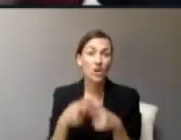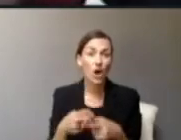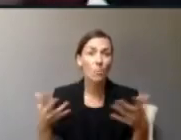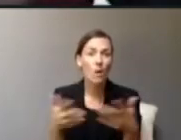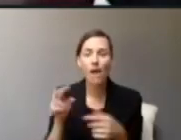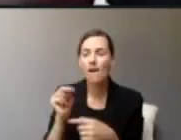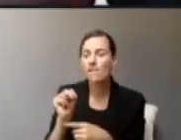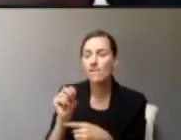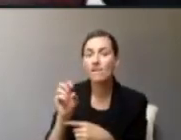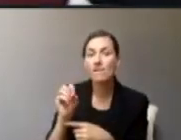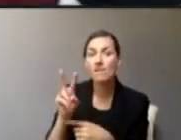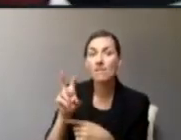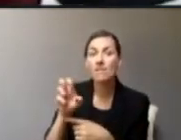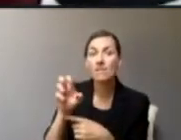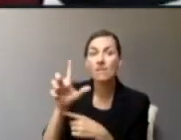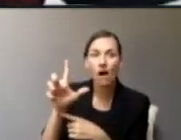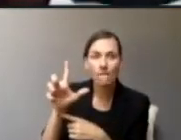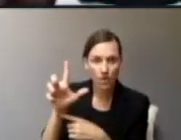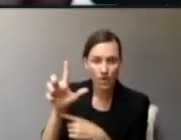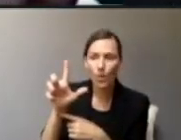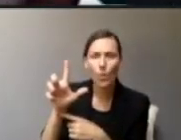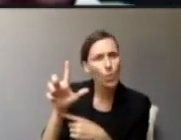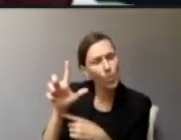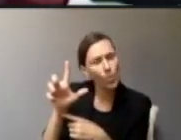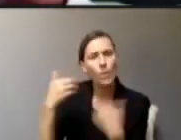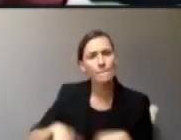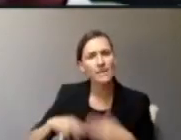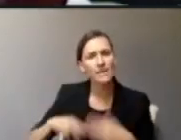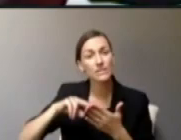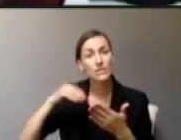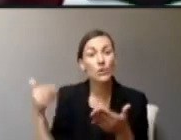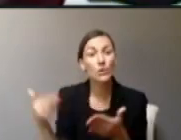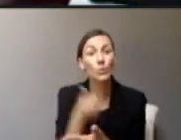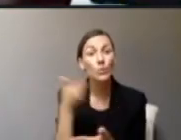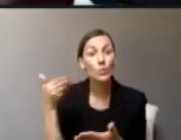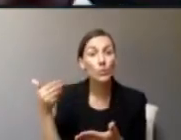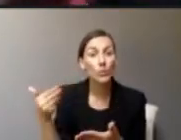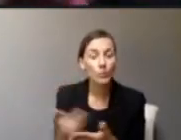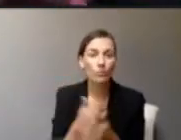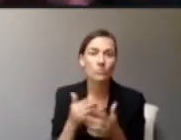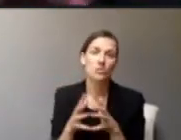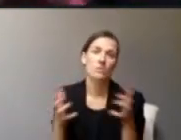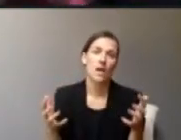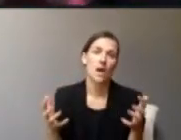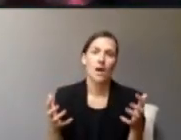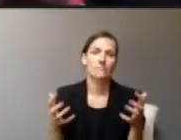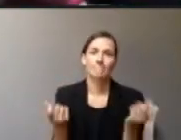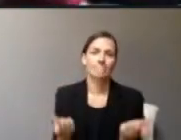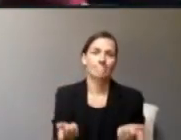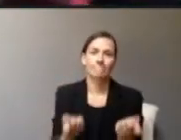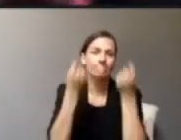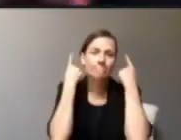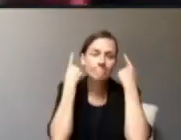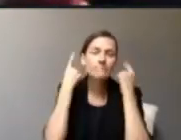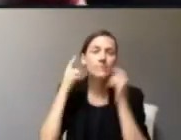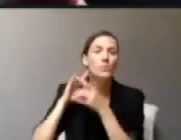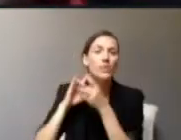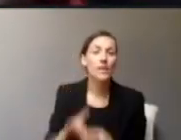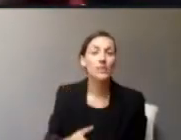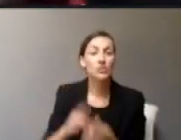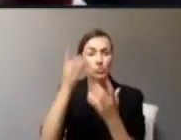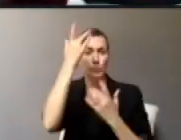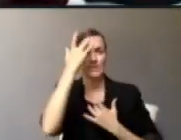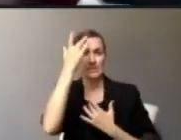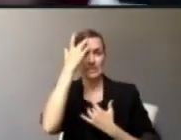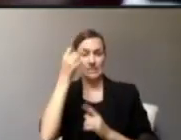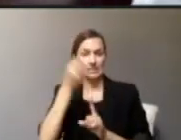right? Novel meaning that it's new, you know, and so there's a lot that we don't understand about the disease and its